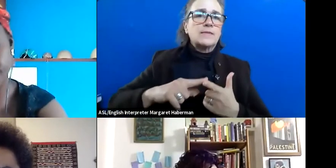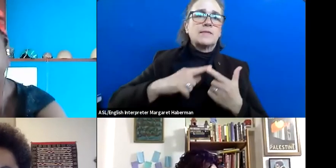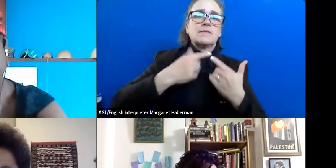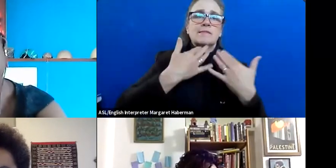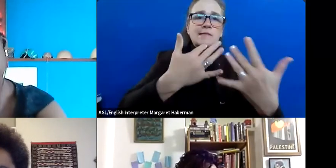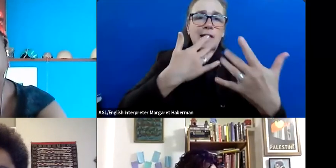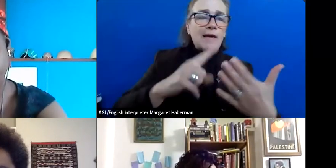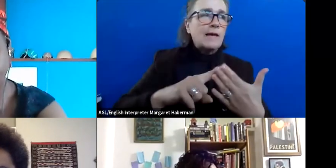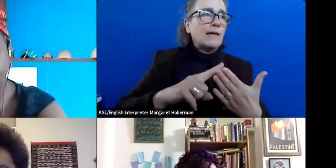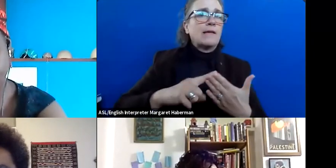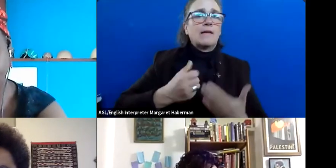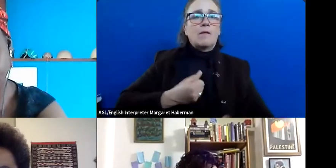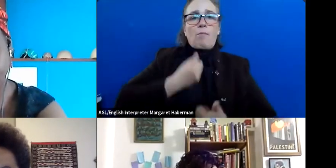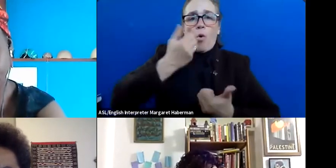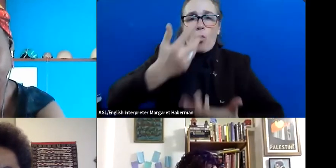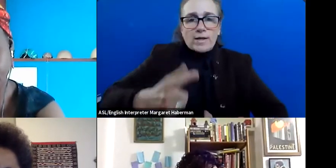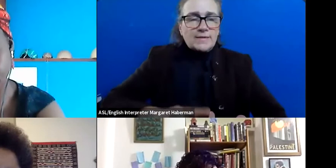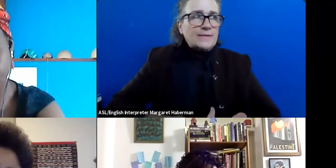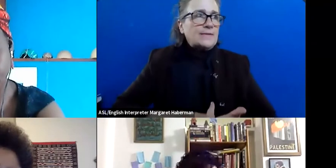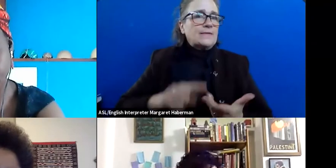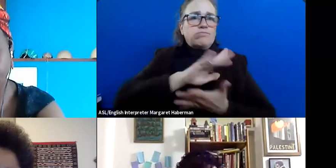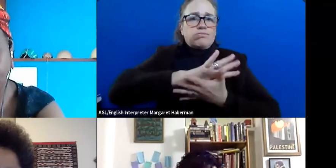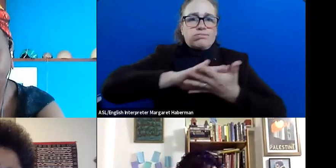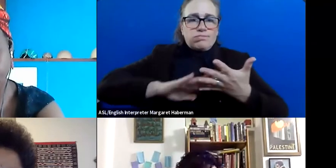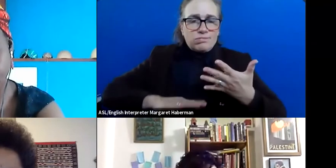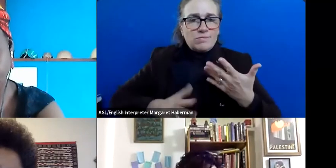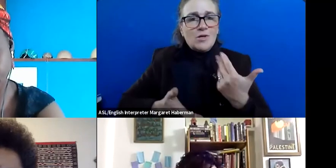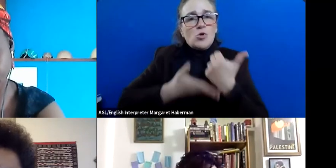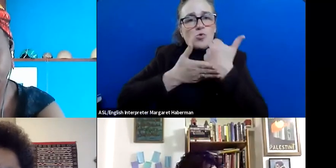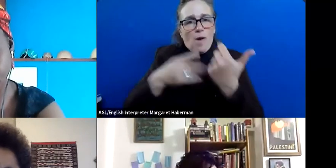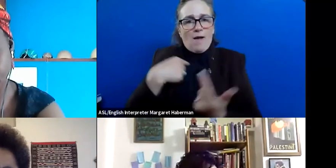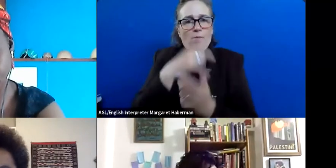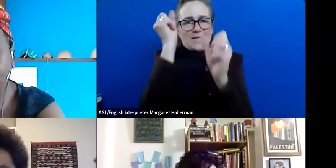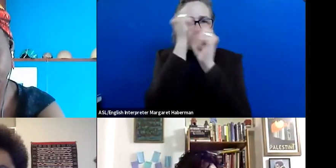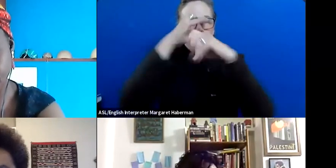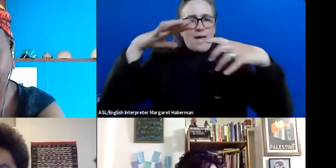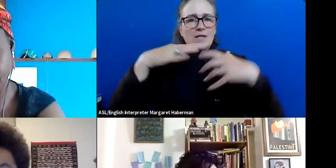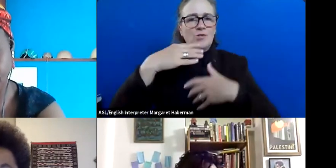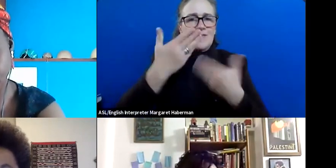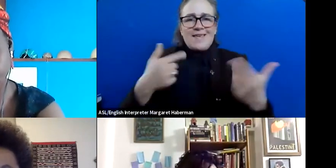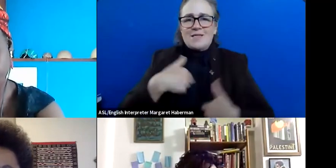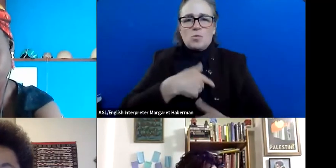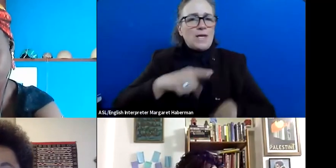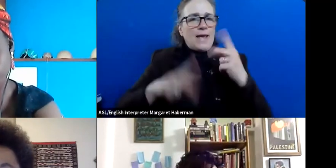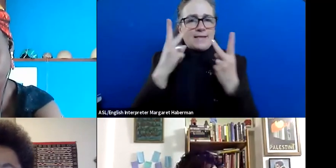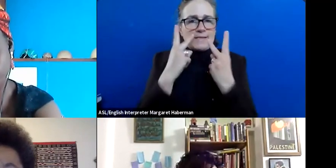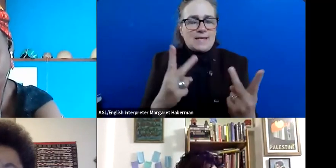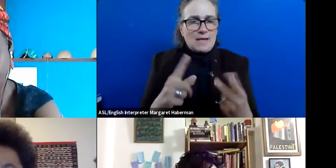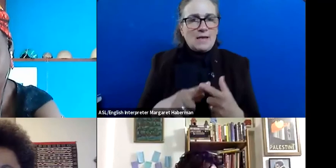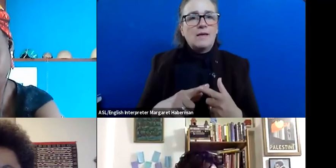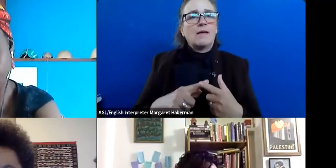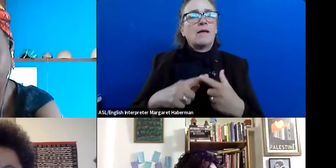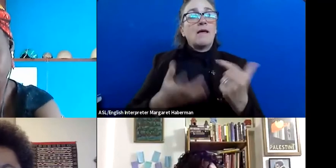poets, help us close our eyes and imagine what we don't see in front of us, help us find the strength that connects